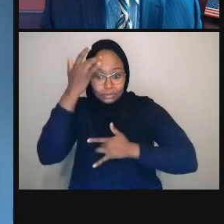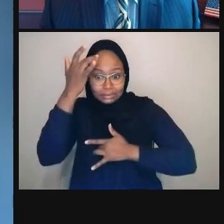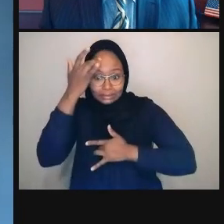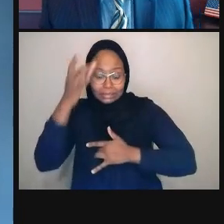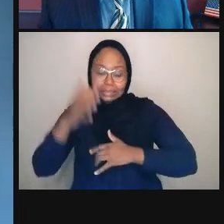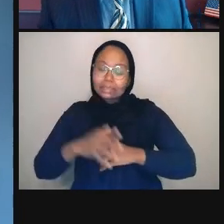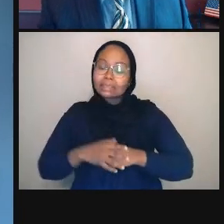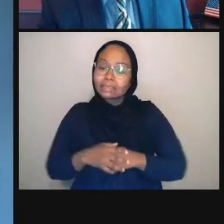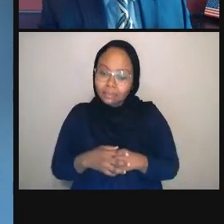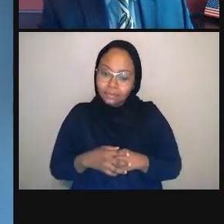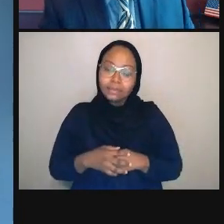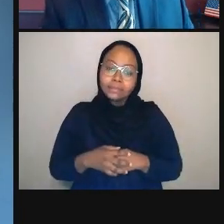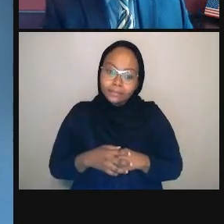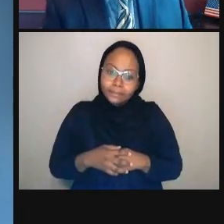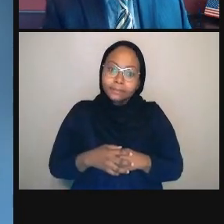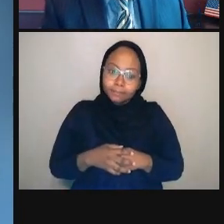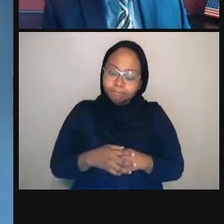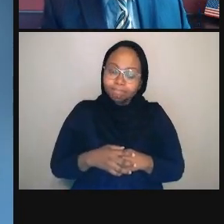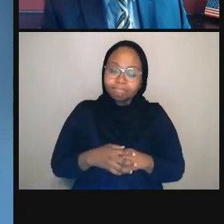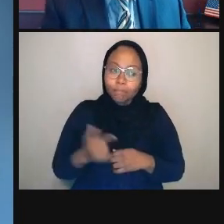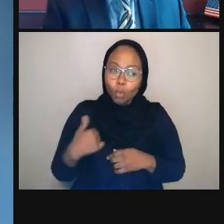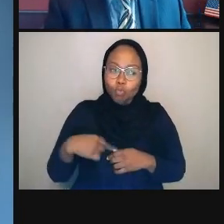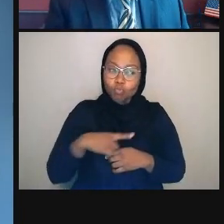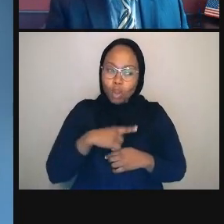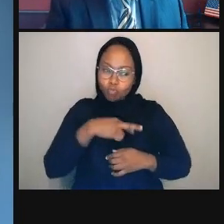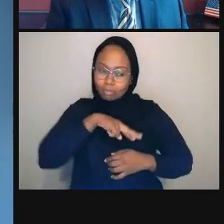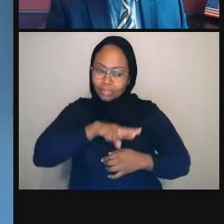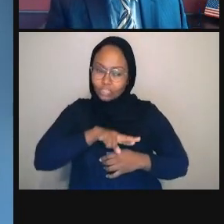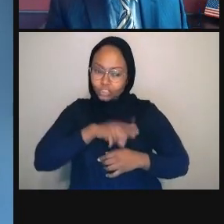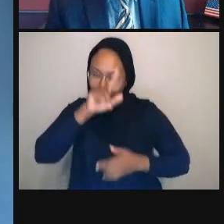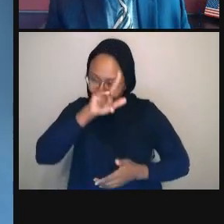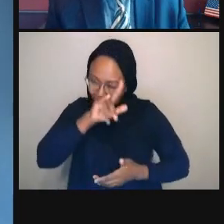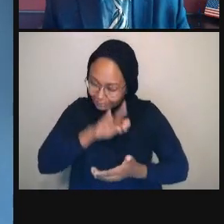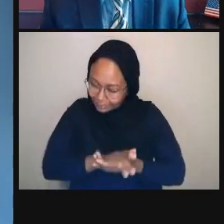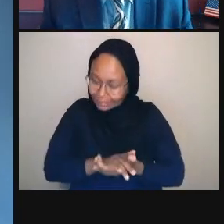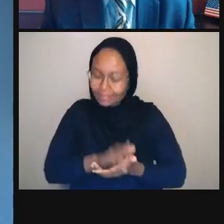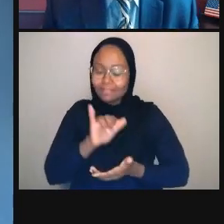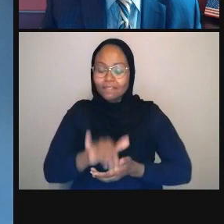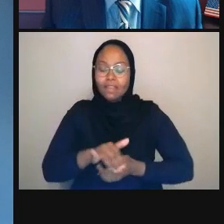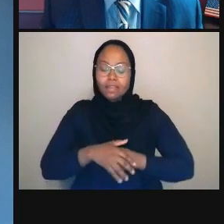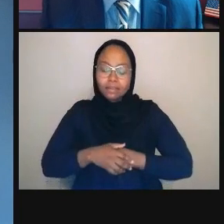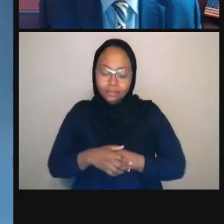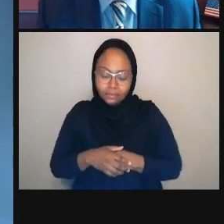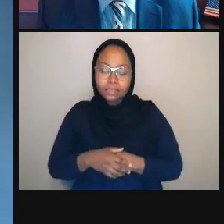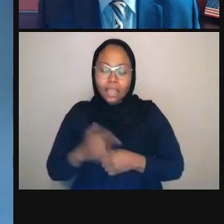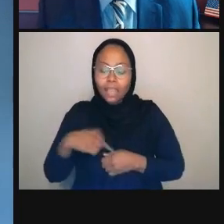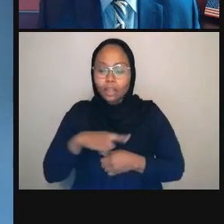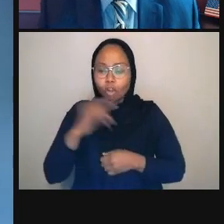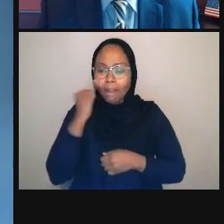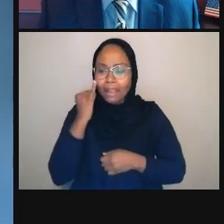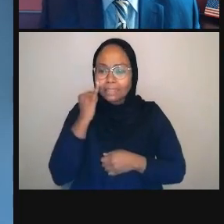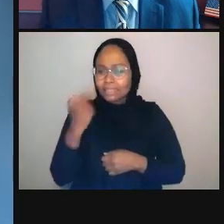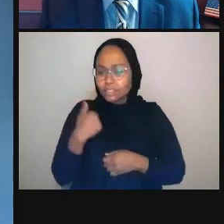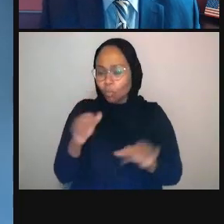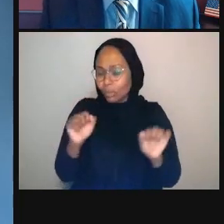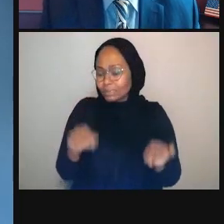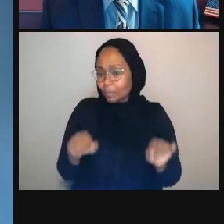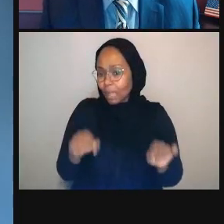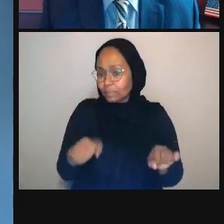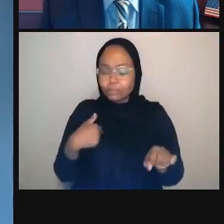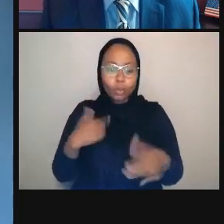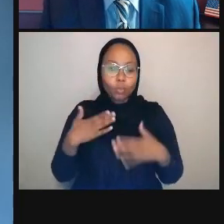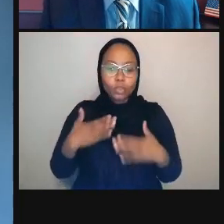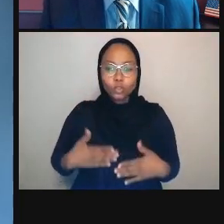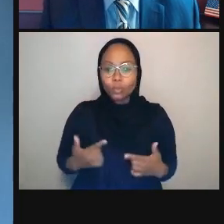is firmly within our belief system. It's firmly within our idea of what is possible in human life.